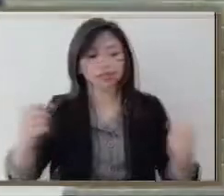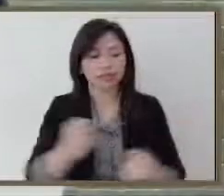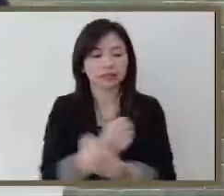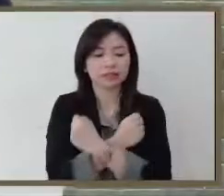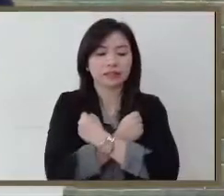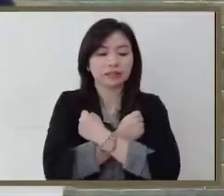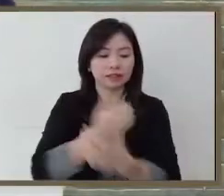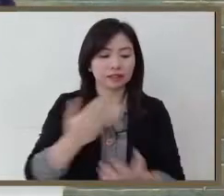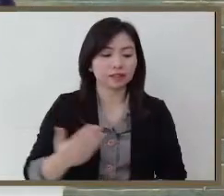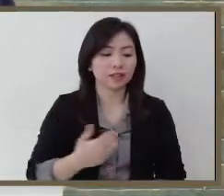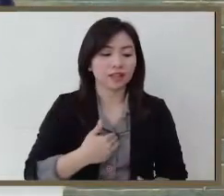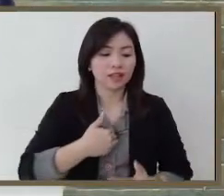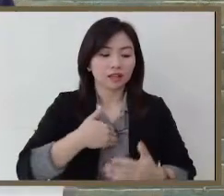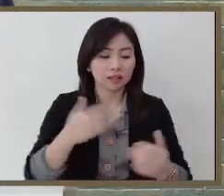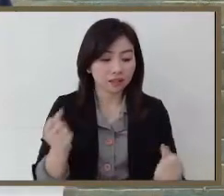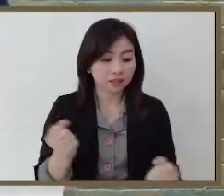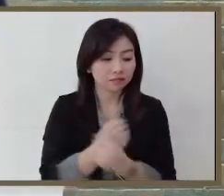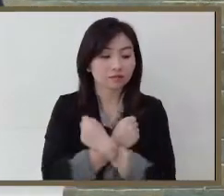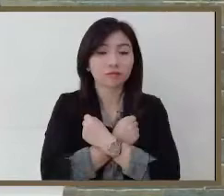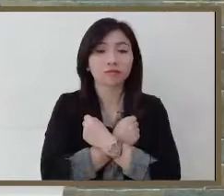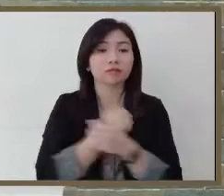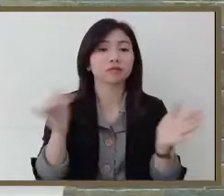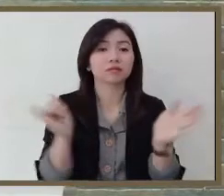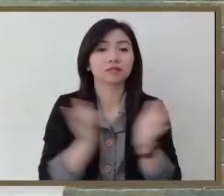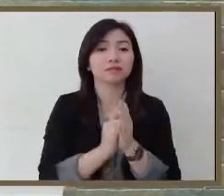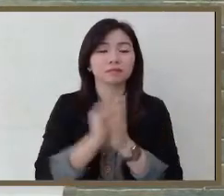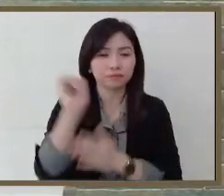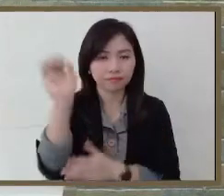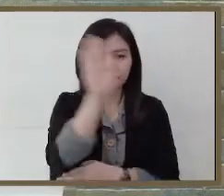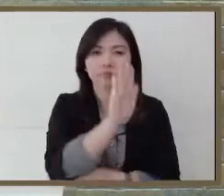me with a love that won't